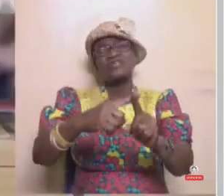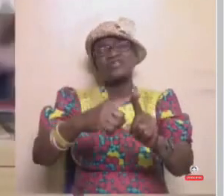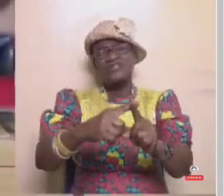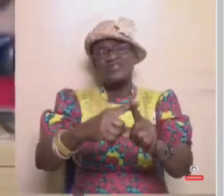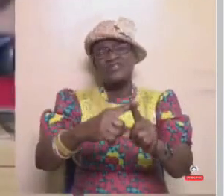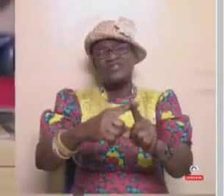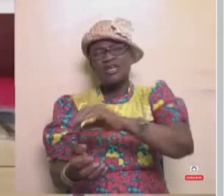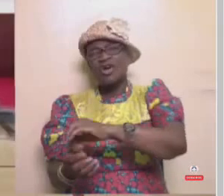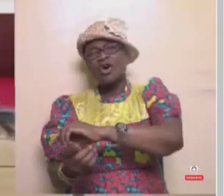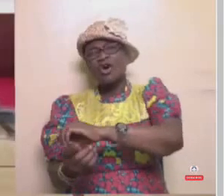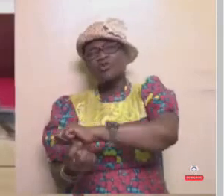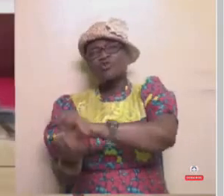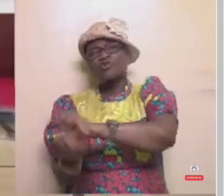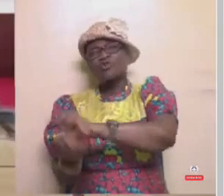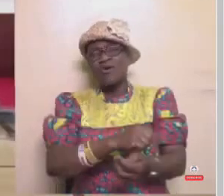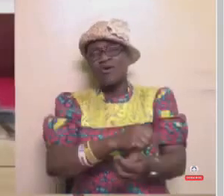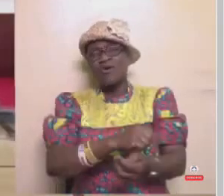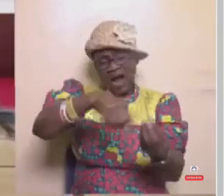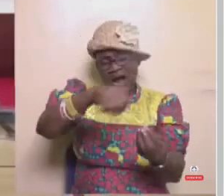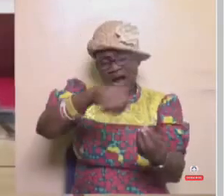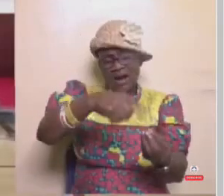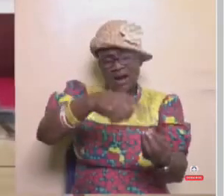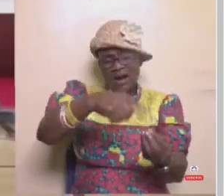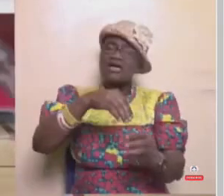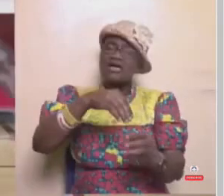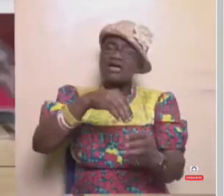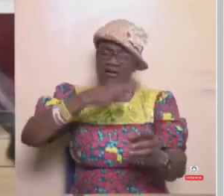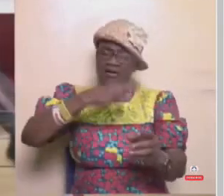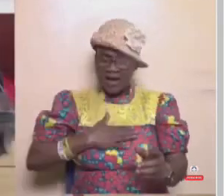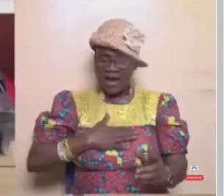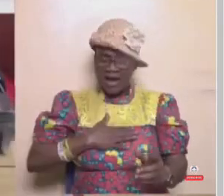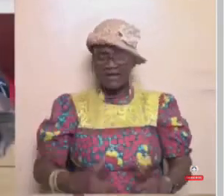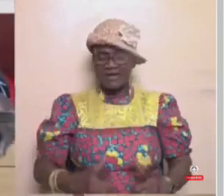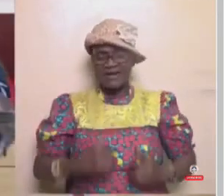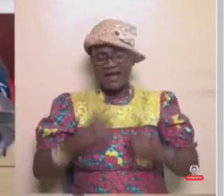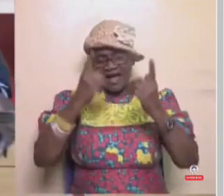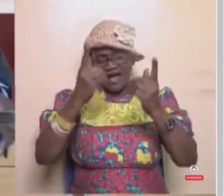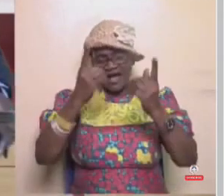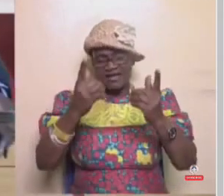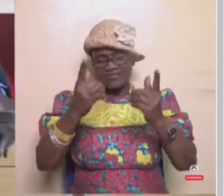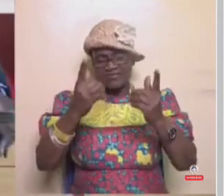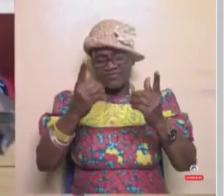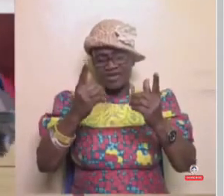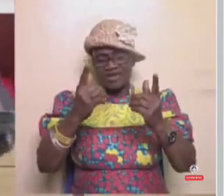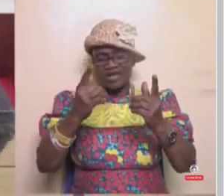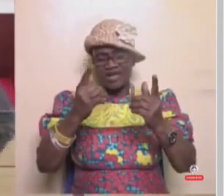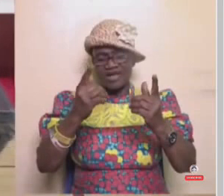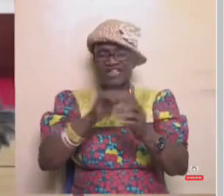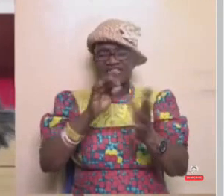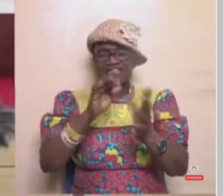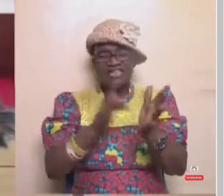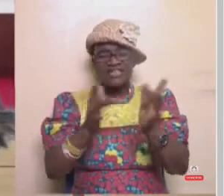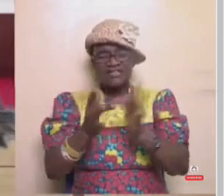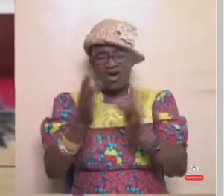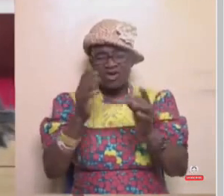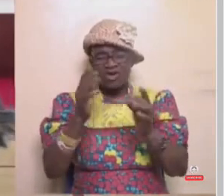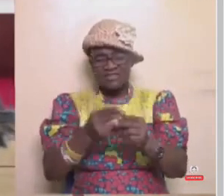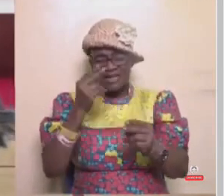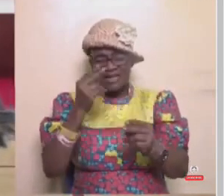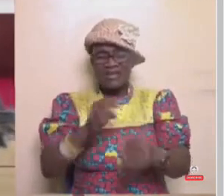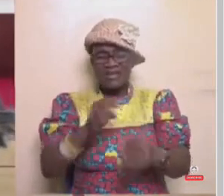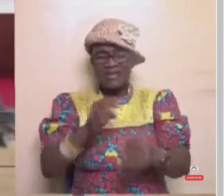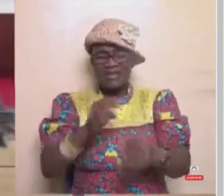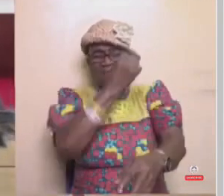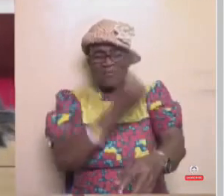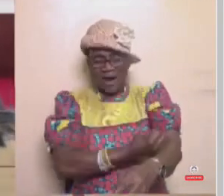please empower me to take a step for positive turnaround in my life. In the name of Jesus, empower